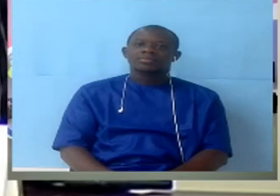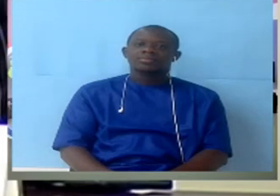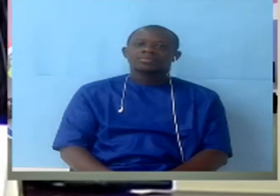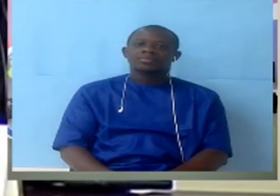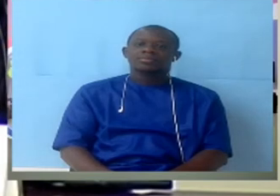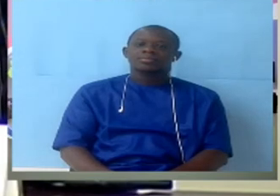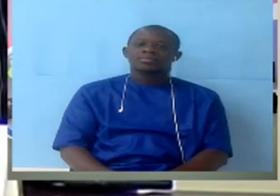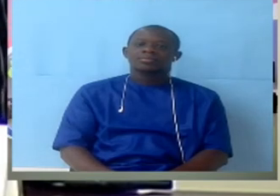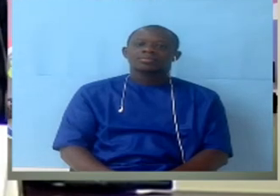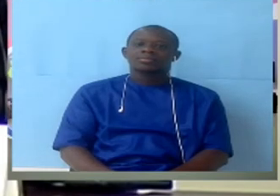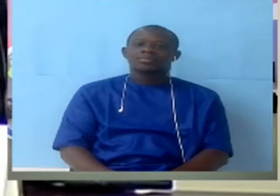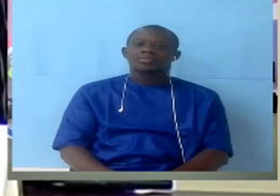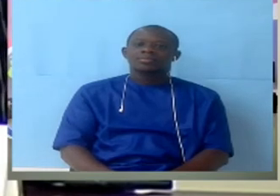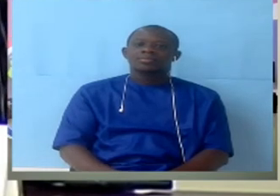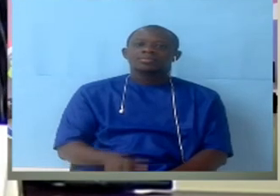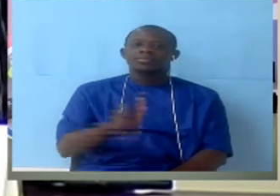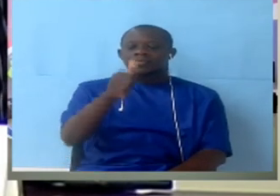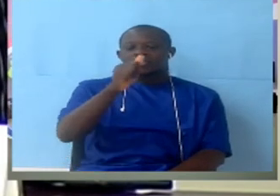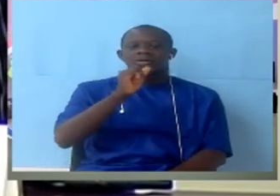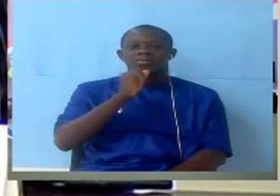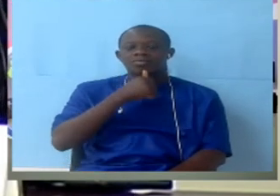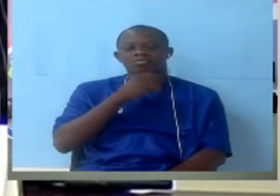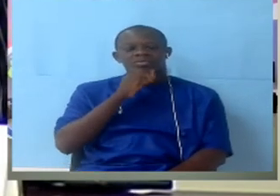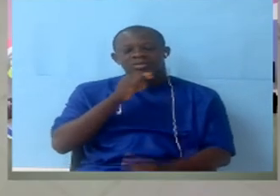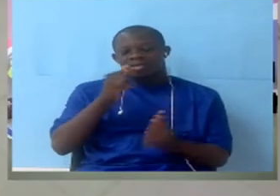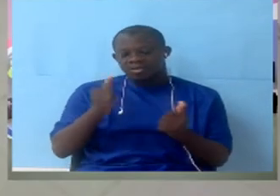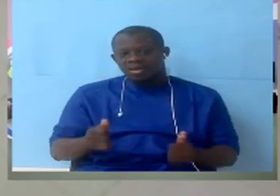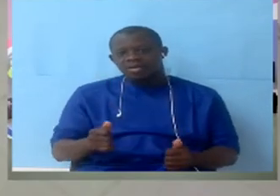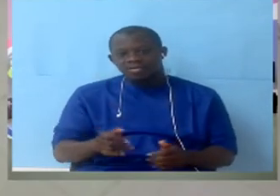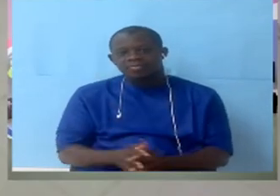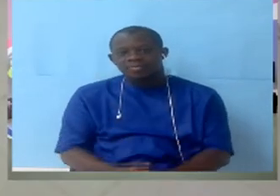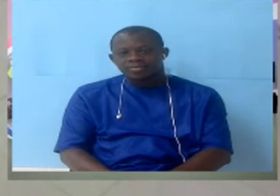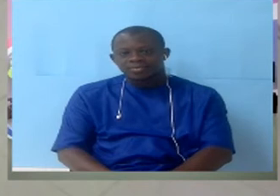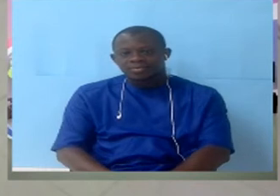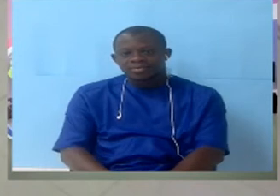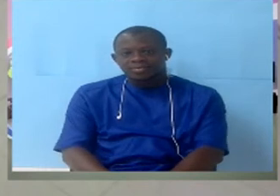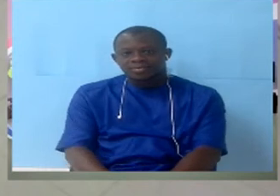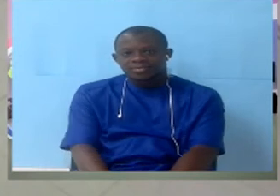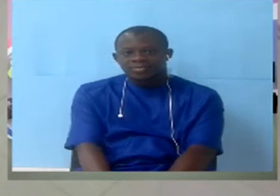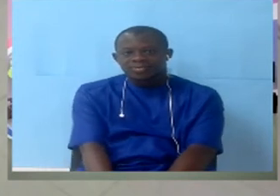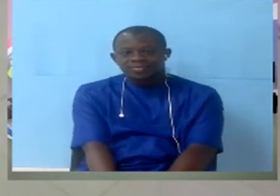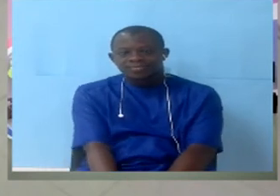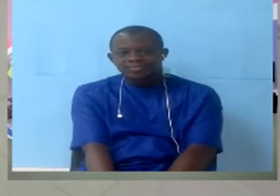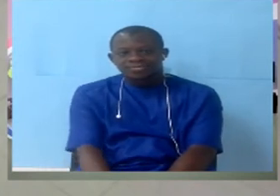and Commissioners. Mr. Osha, kindly bring in the witness.